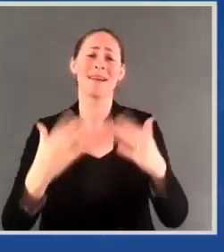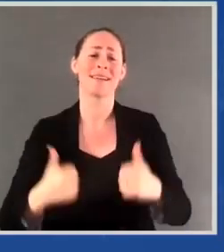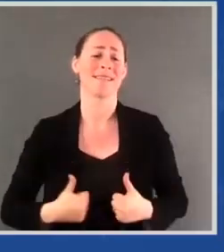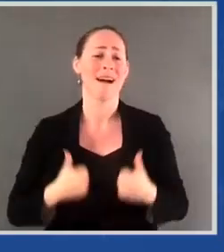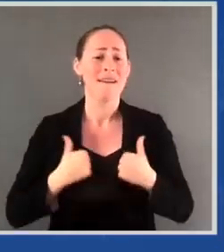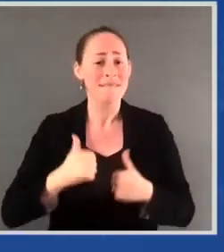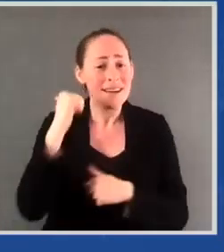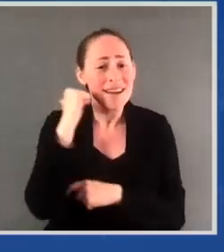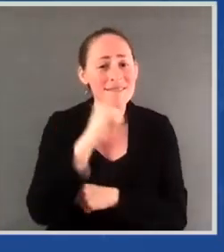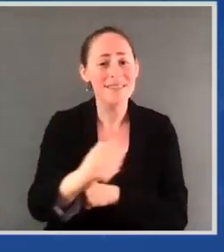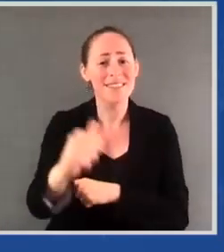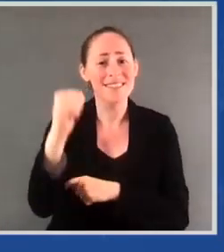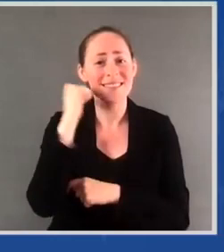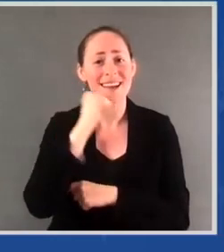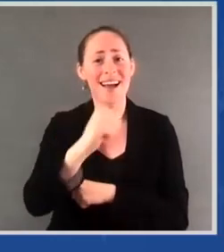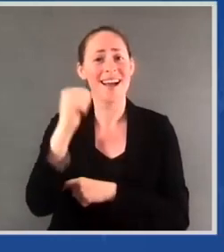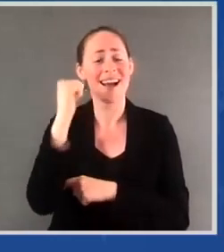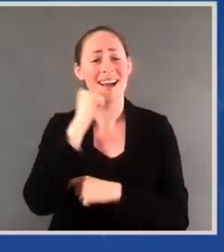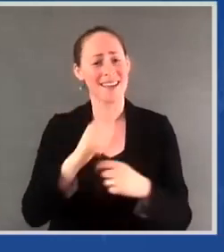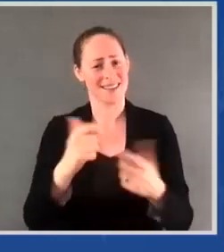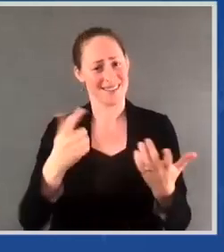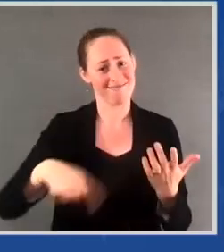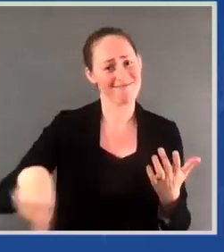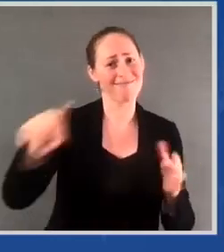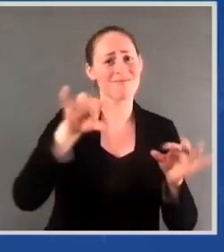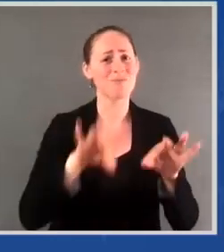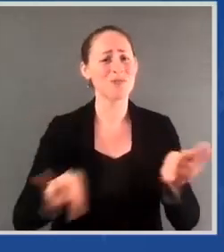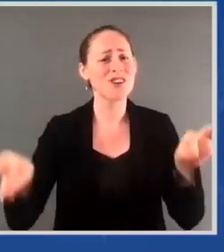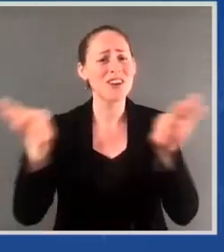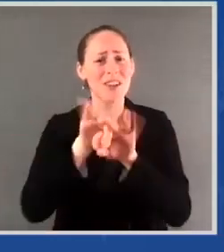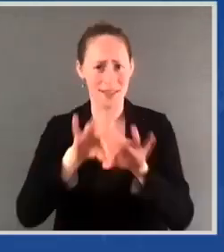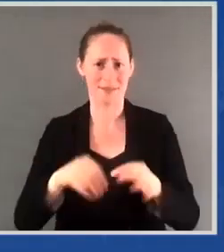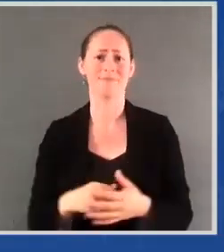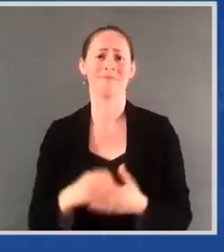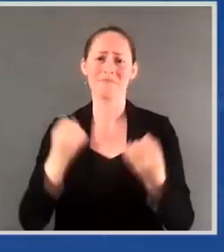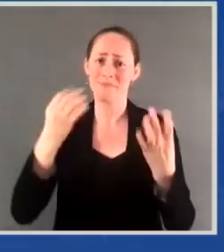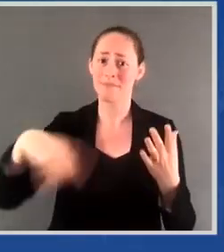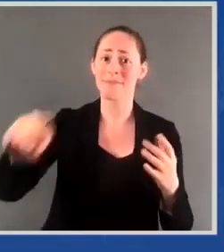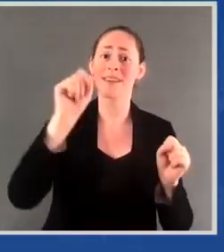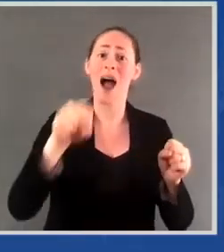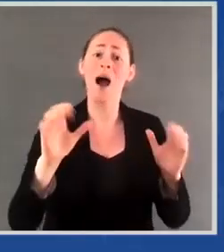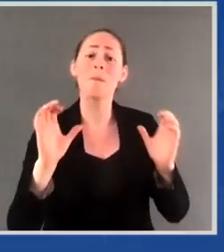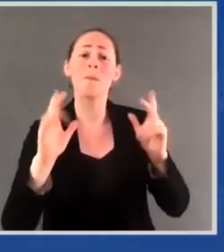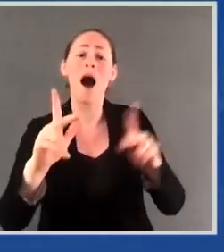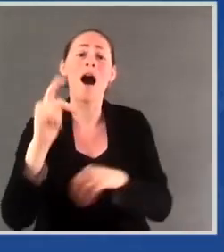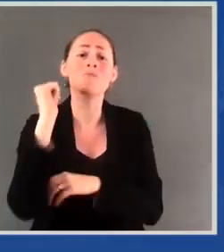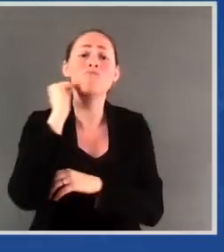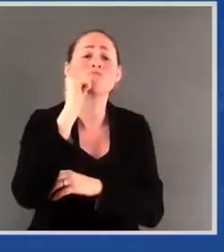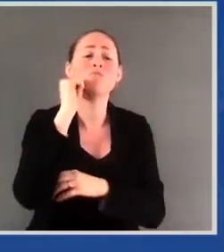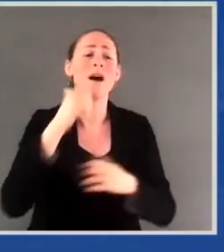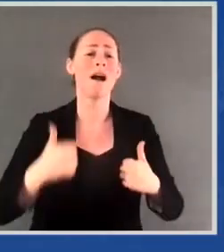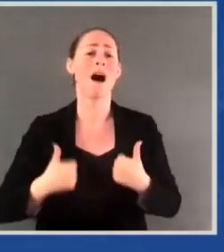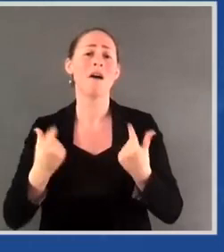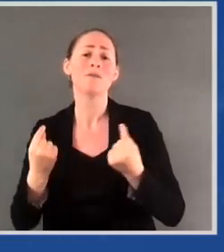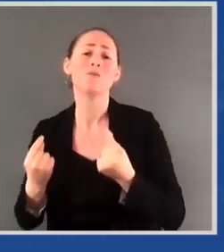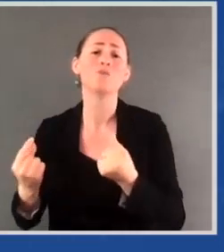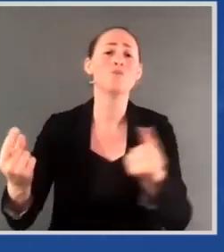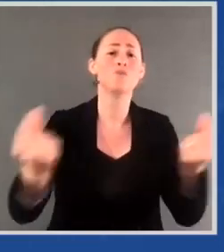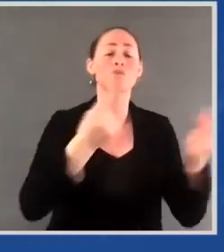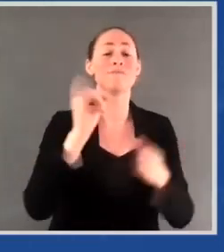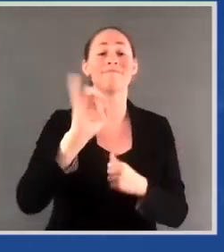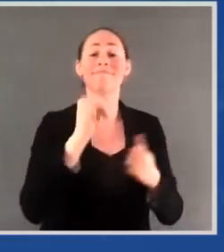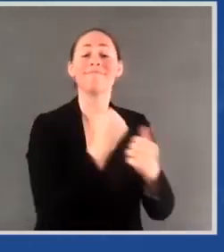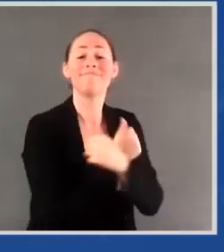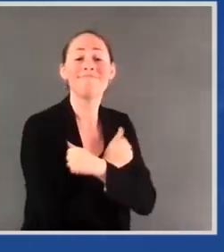also allowing millions of Americans to get back to living their lives. Grandparents hugging their kids, kids back